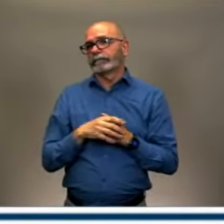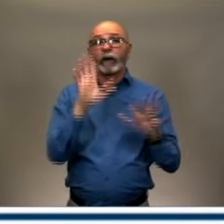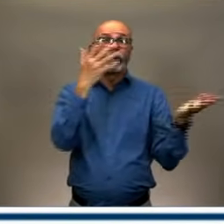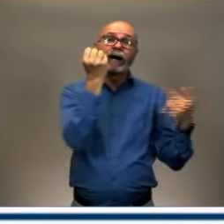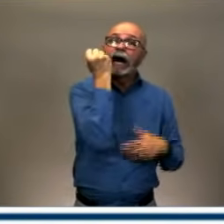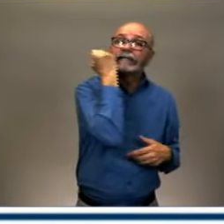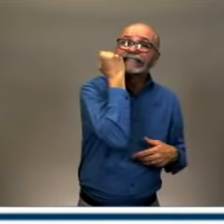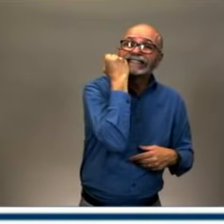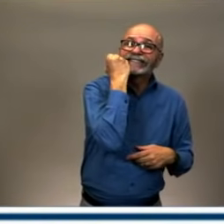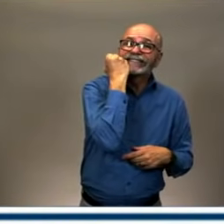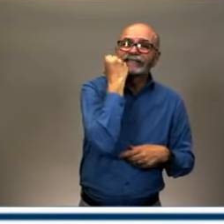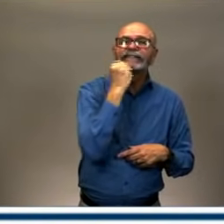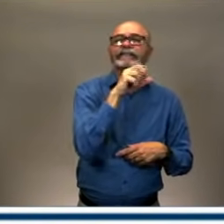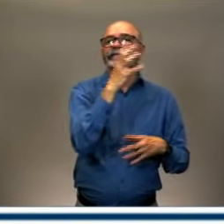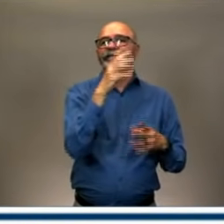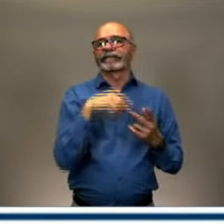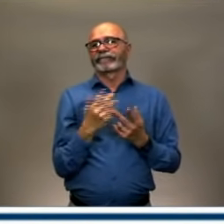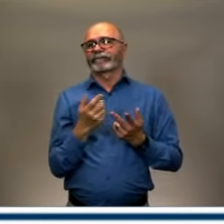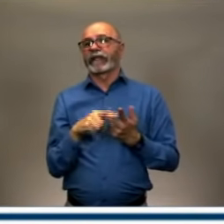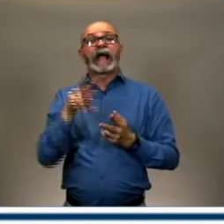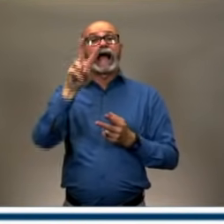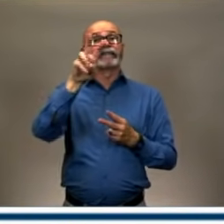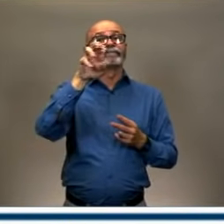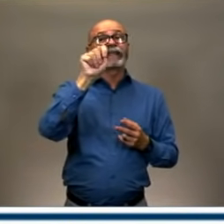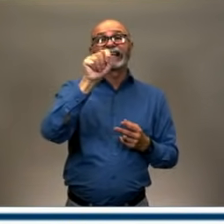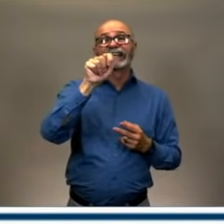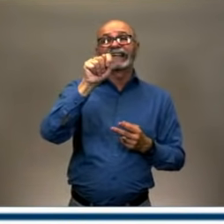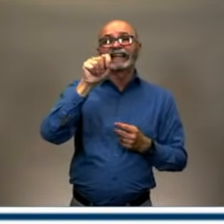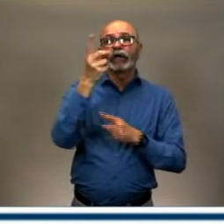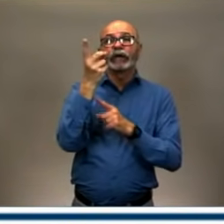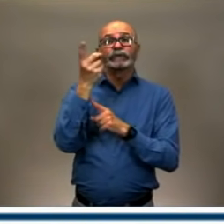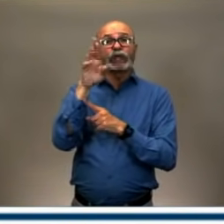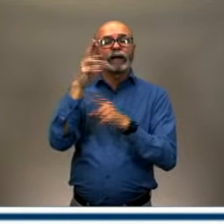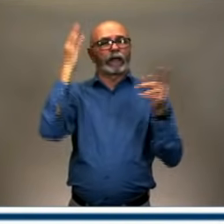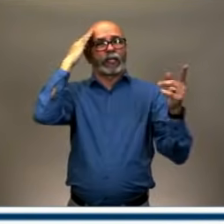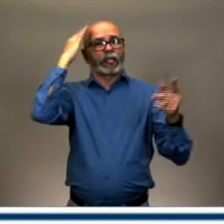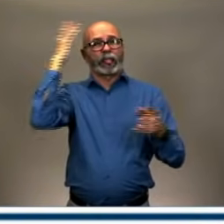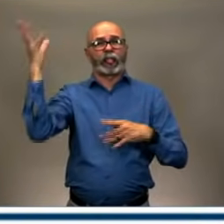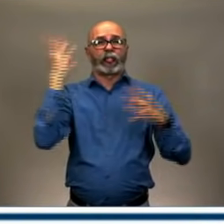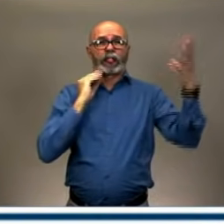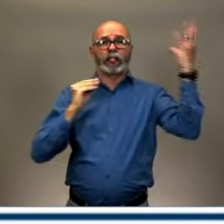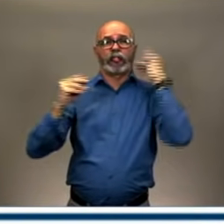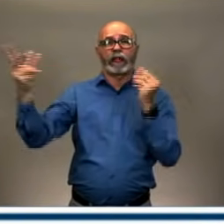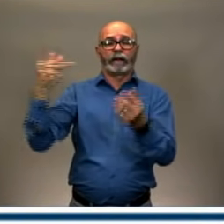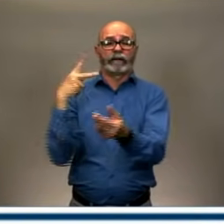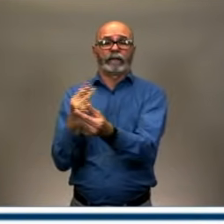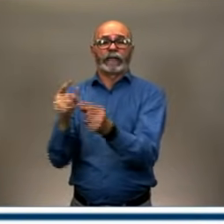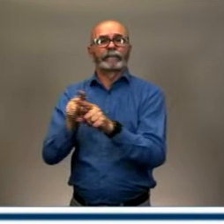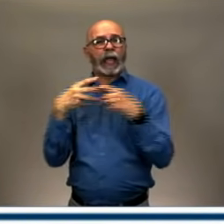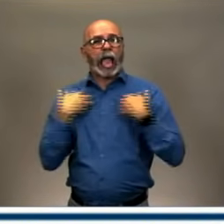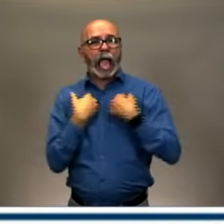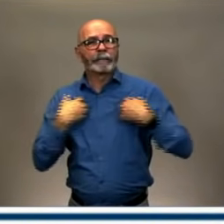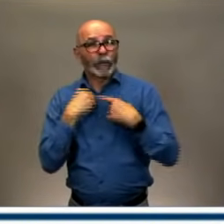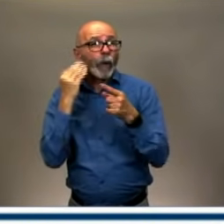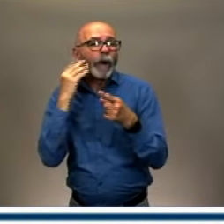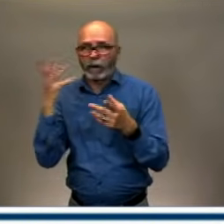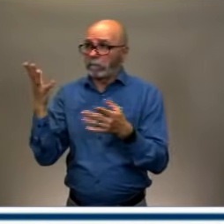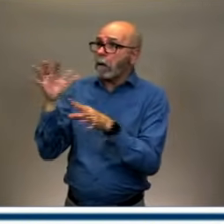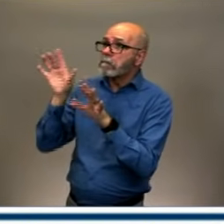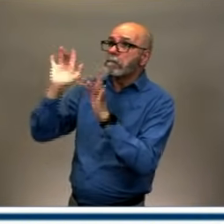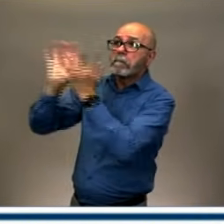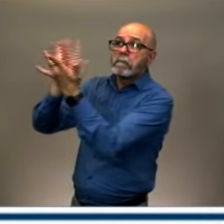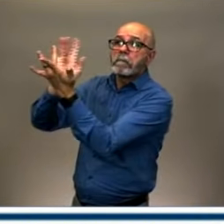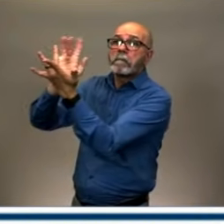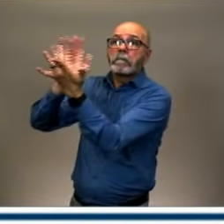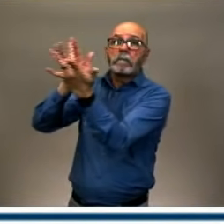easily train to deliver a vaccine. We need to start to engage them and say what role could they potentially play in a broad range